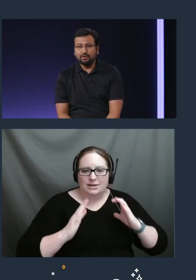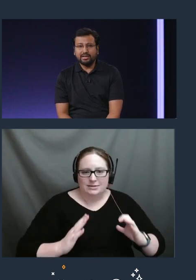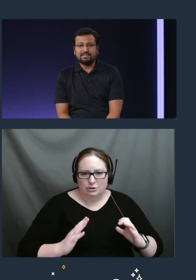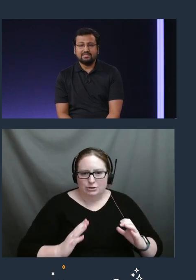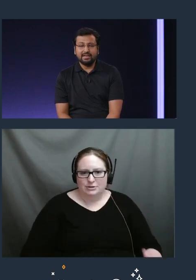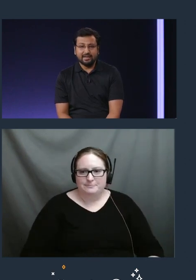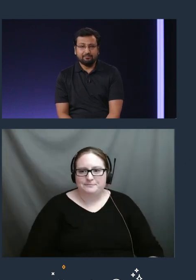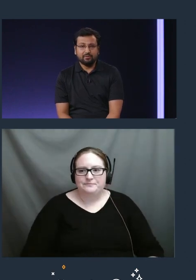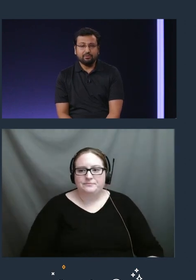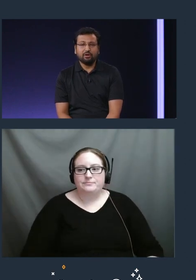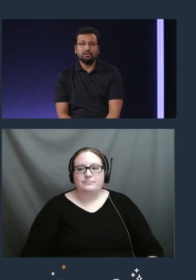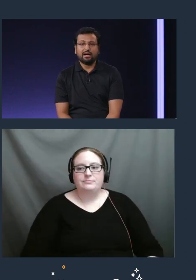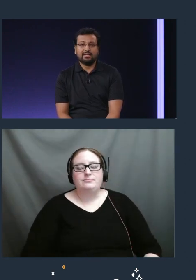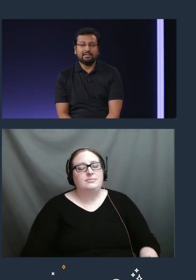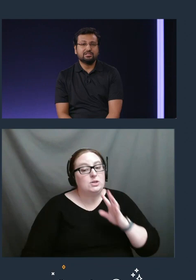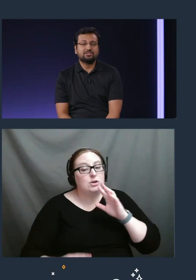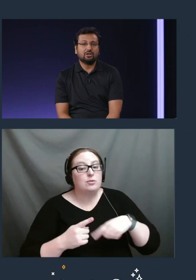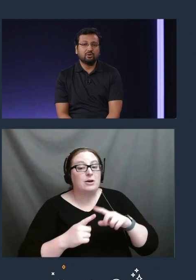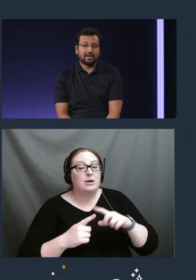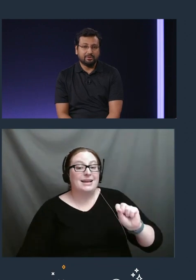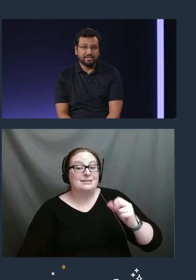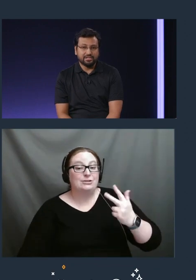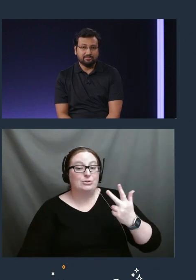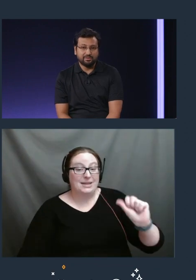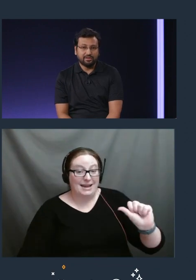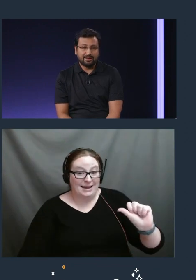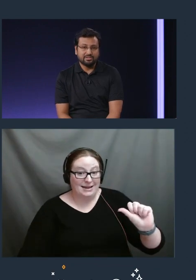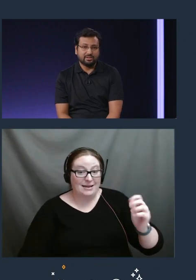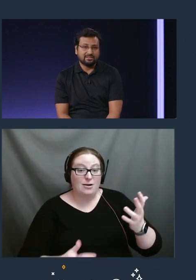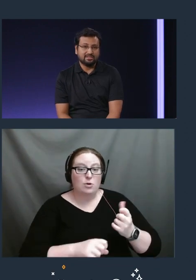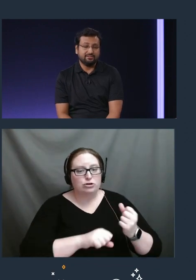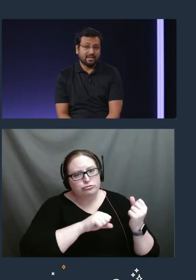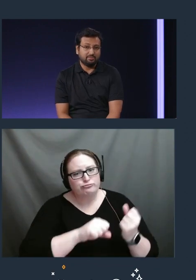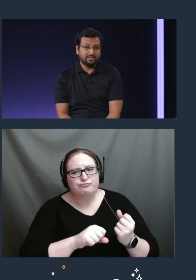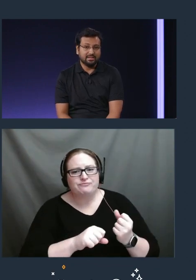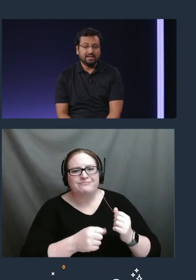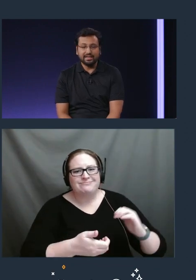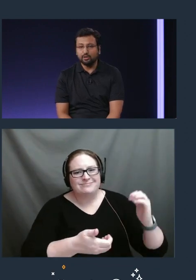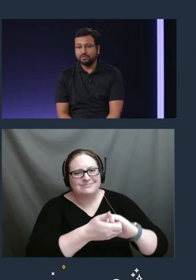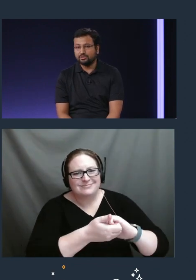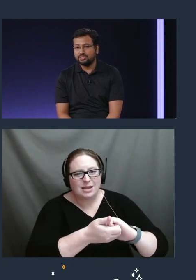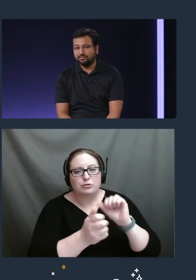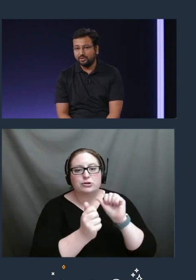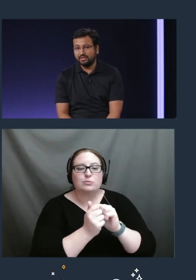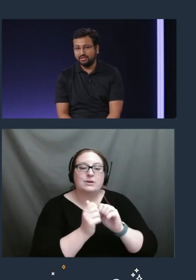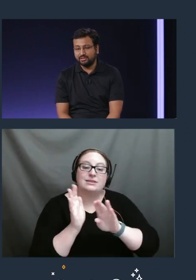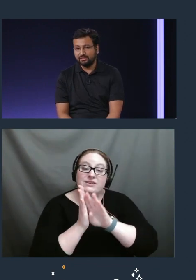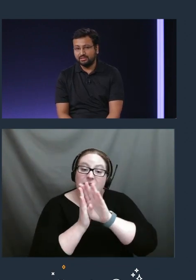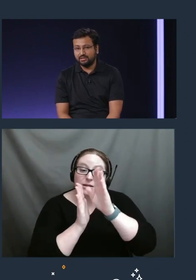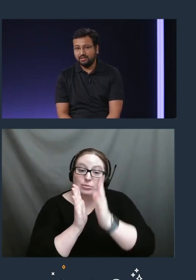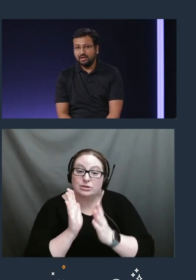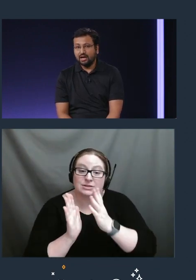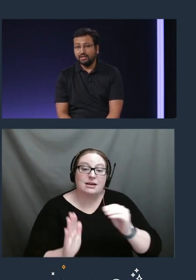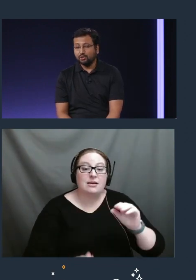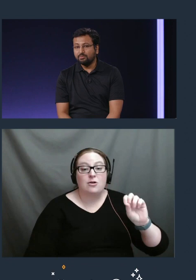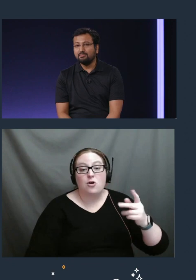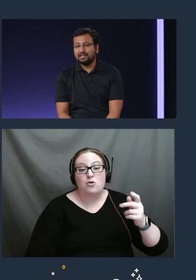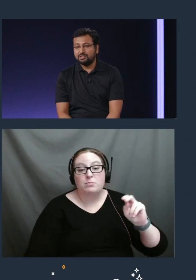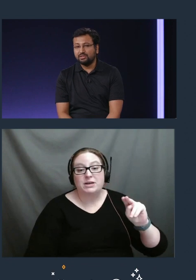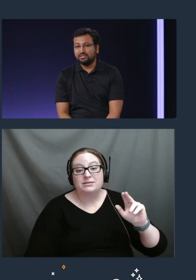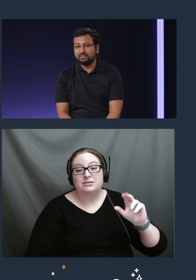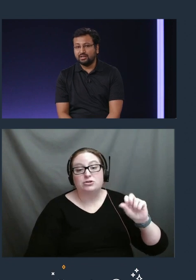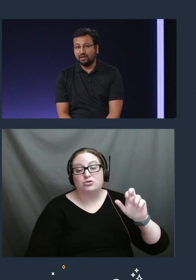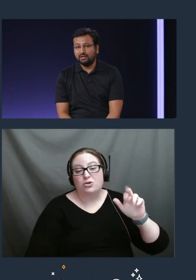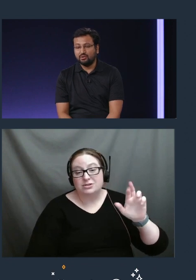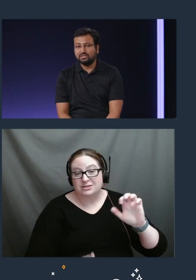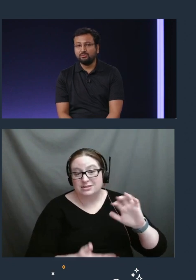Talking about S3A, we want to highlight the strong collaboration between Amazon S3 developers and the open source community. A notable milestone